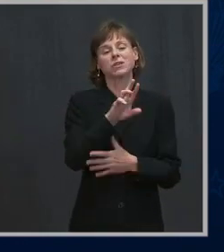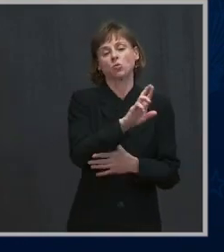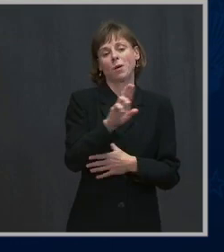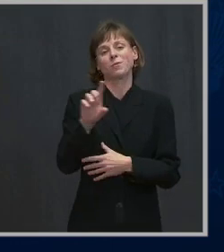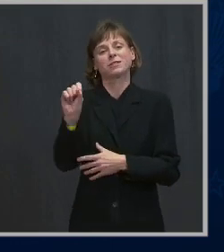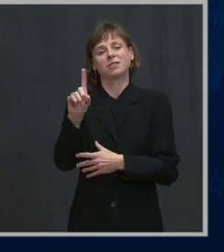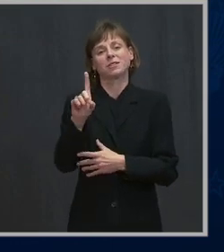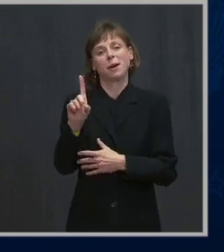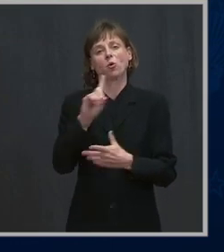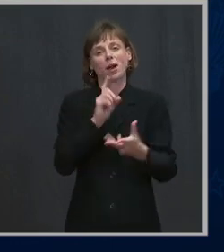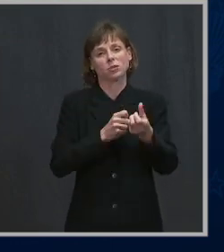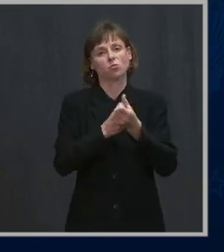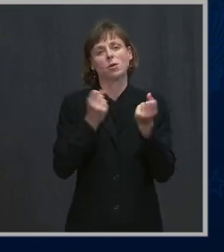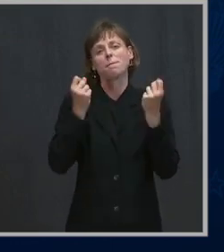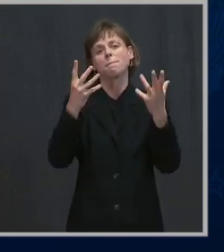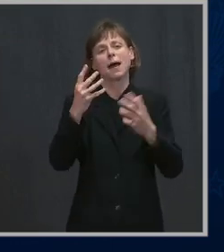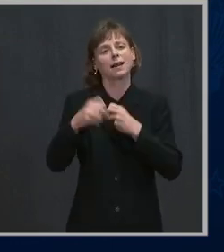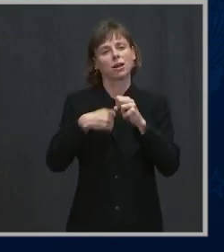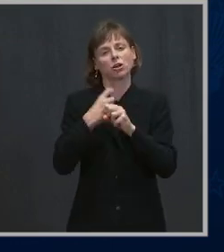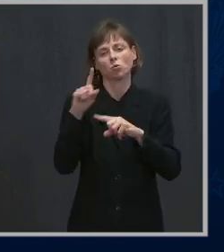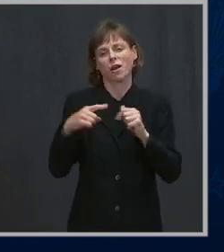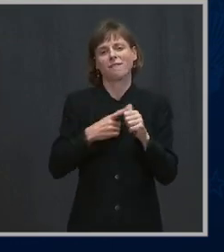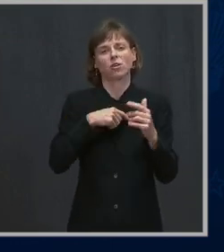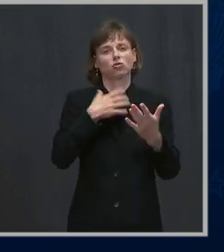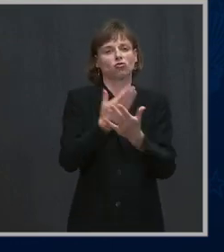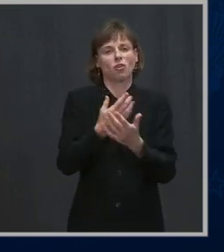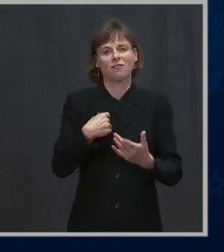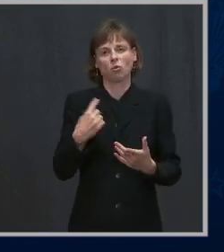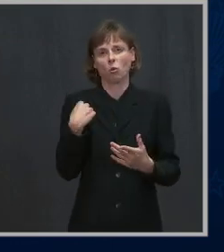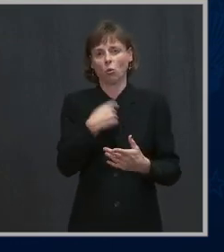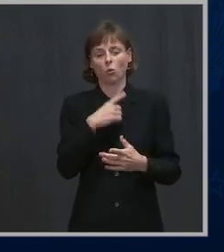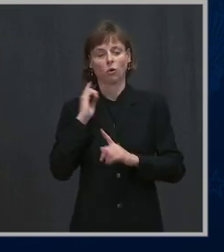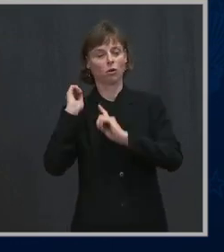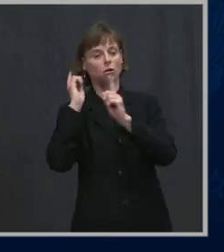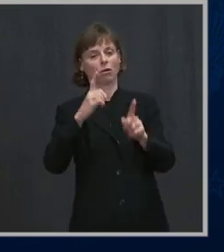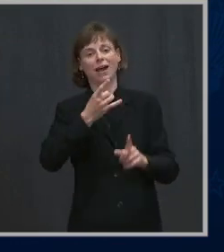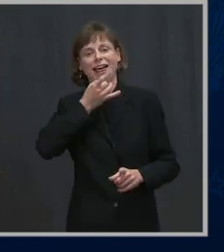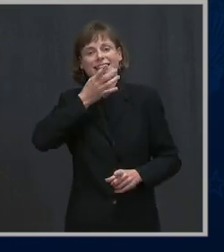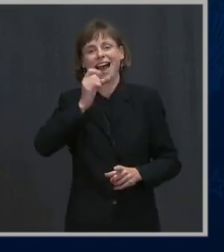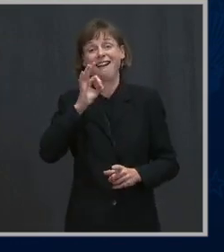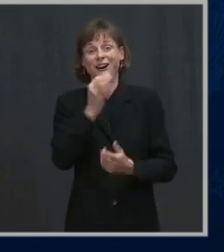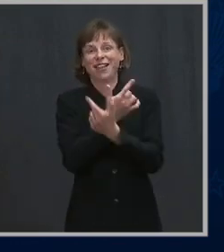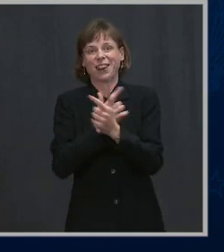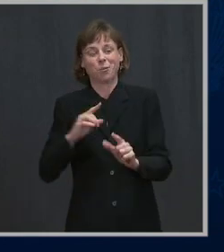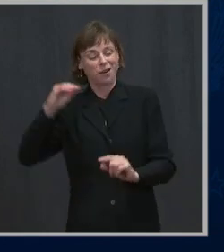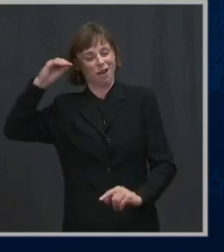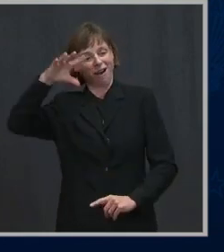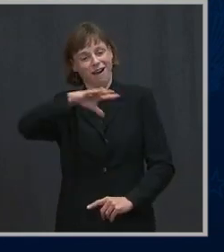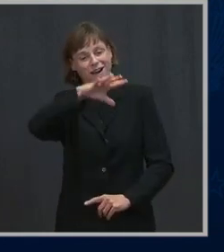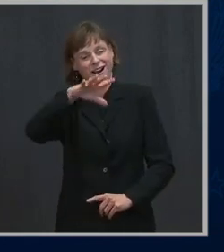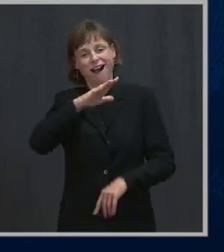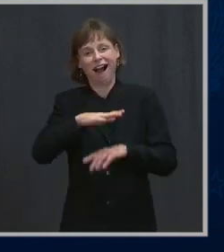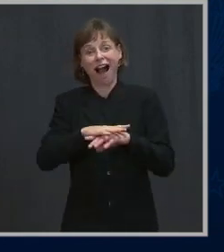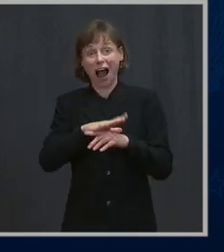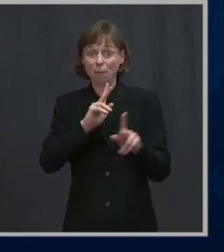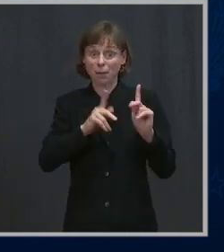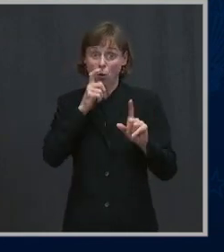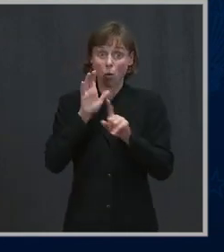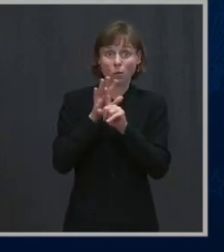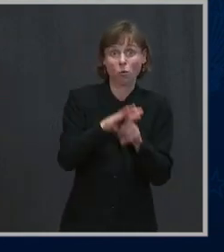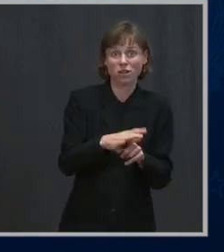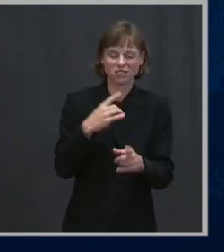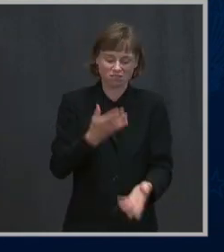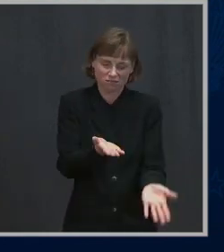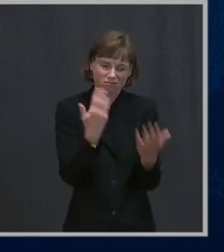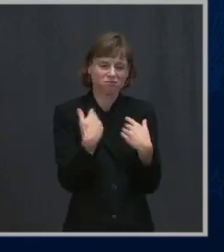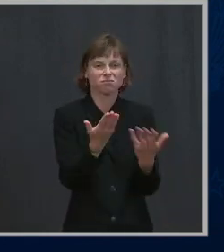here we shined the light of lamp on of liberty on oppressed people we offered safe havens for those fleeing violence